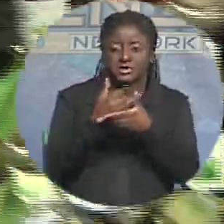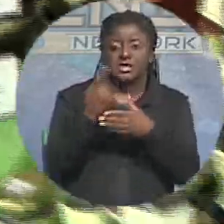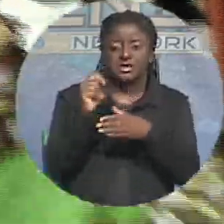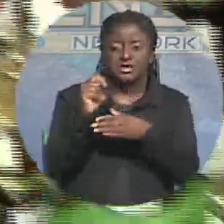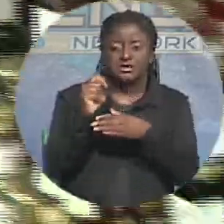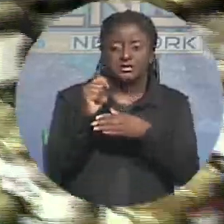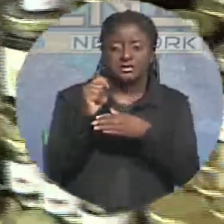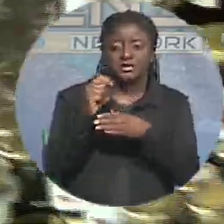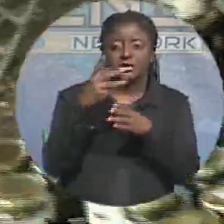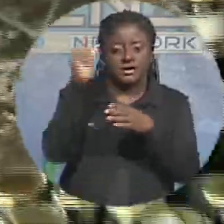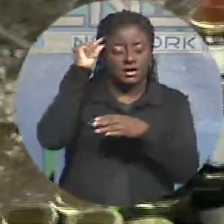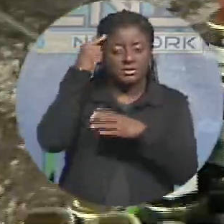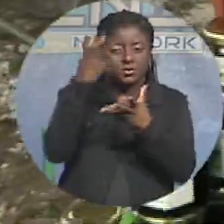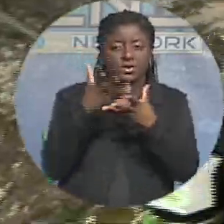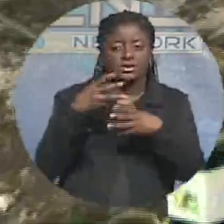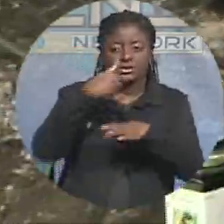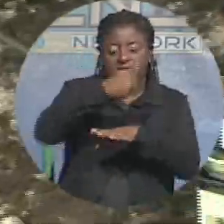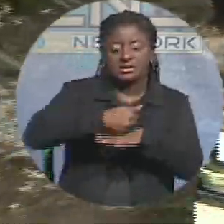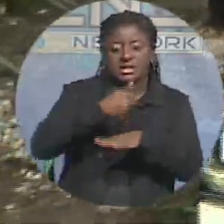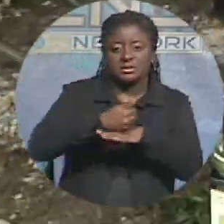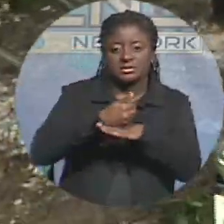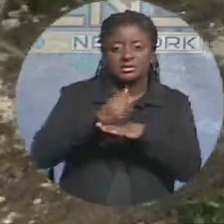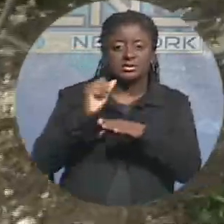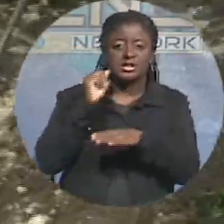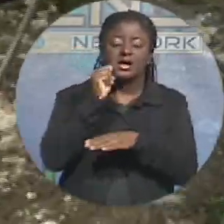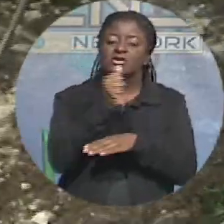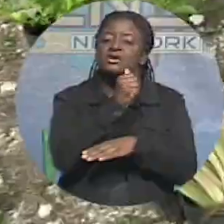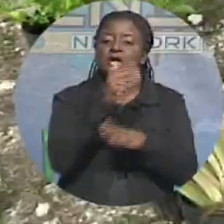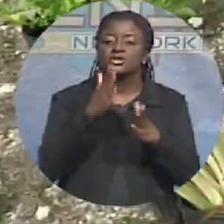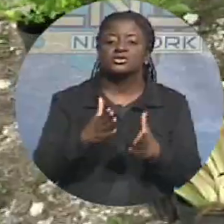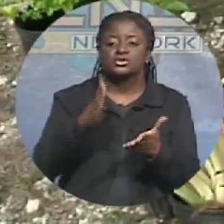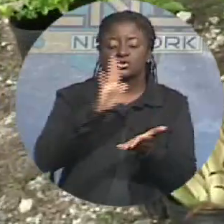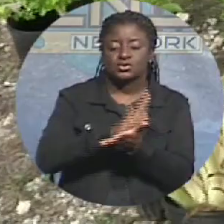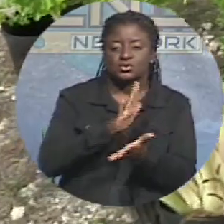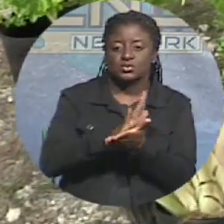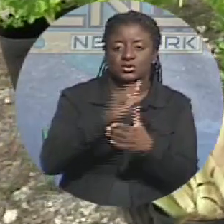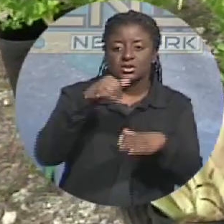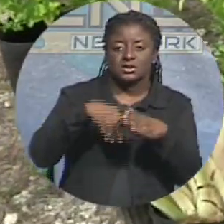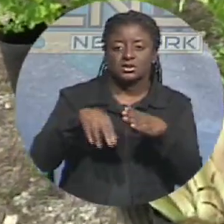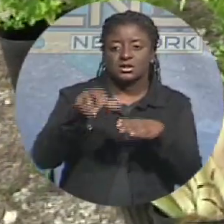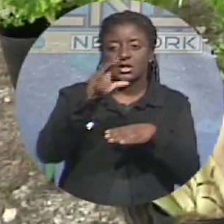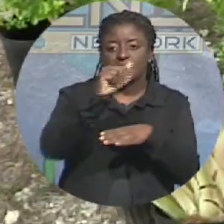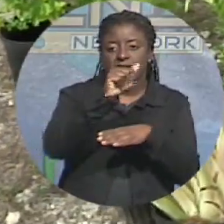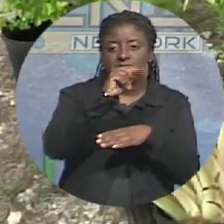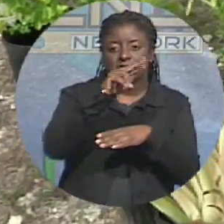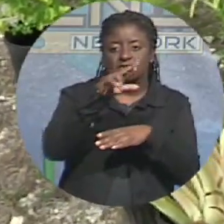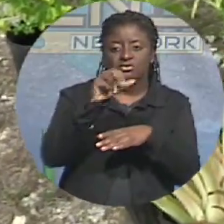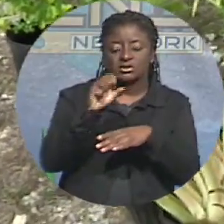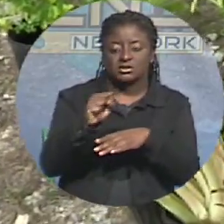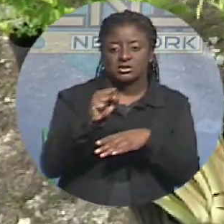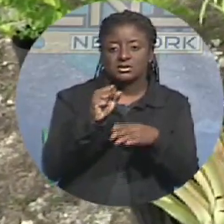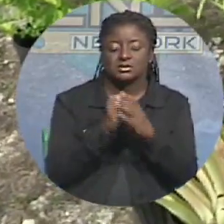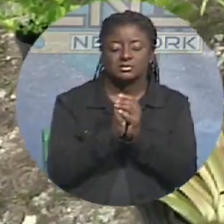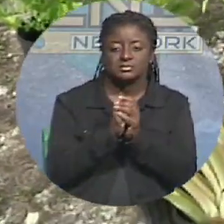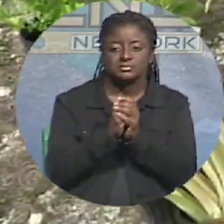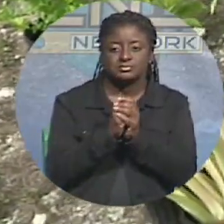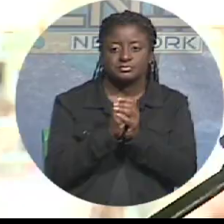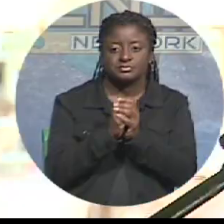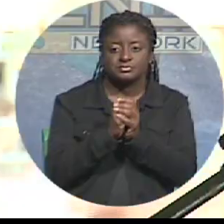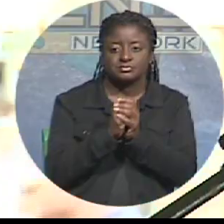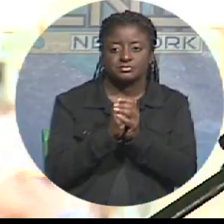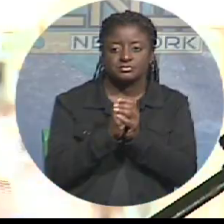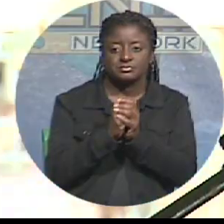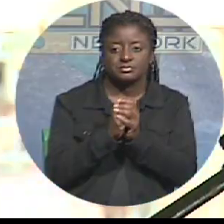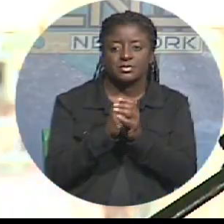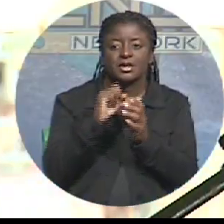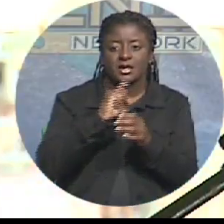on Andros. It's a vision the nation's Chief Prime Minister Perry Christie says he's happy to finally see unfolding.